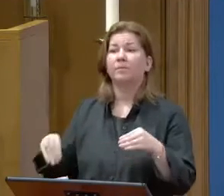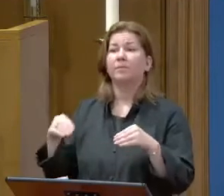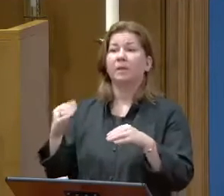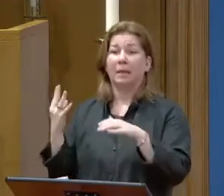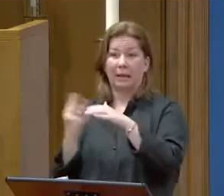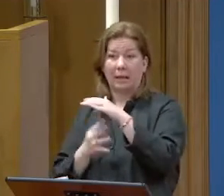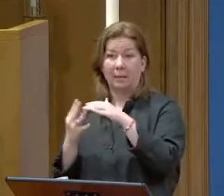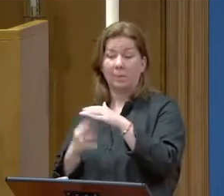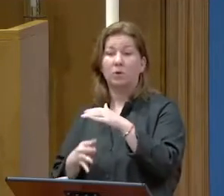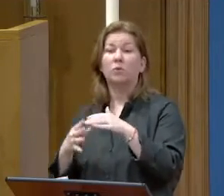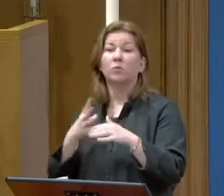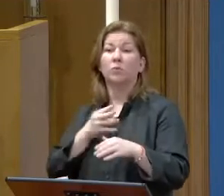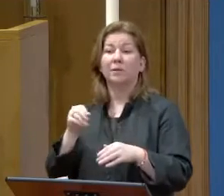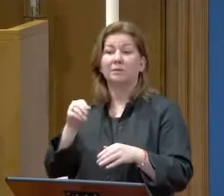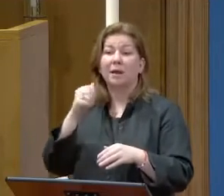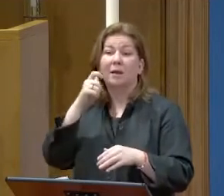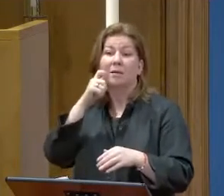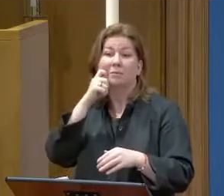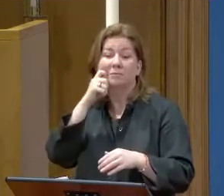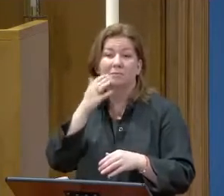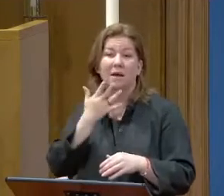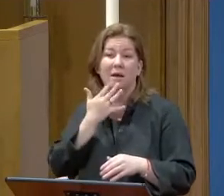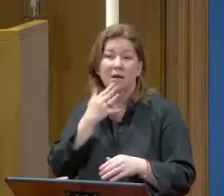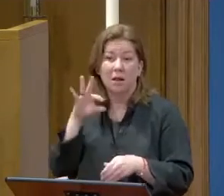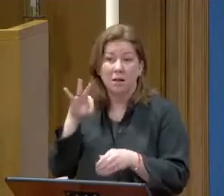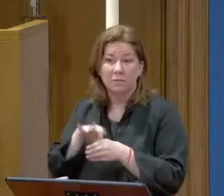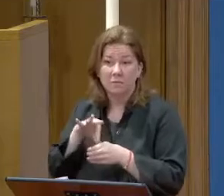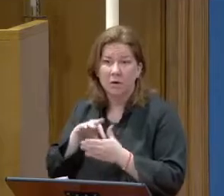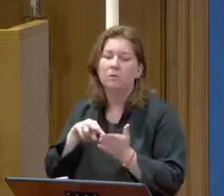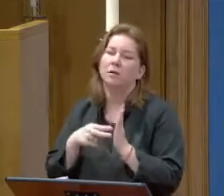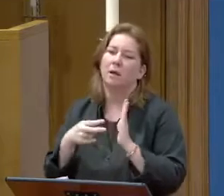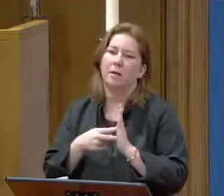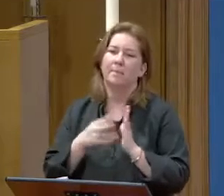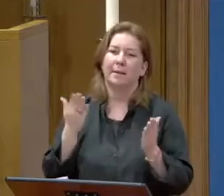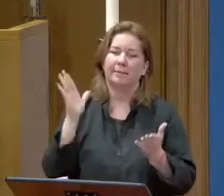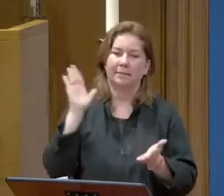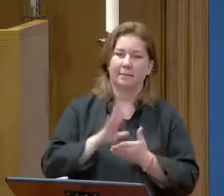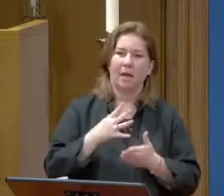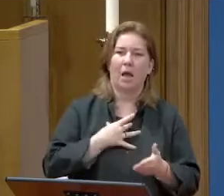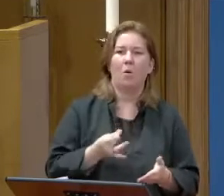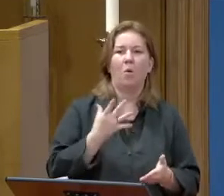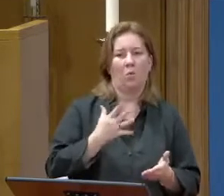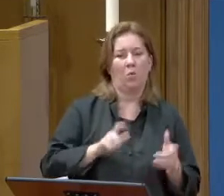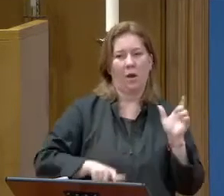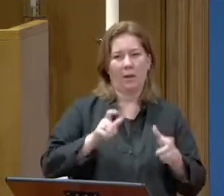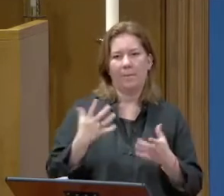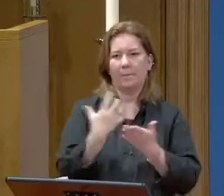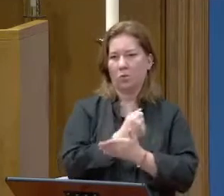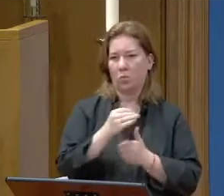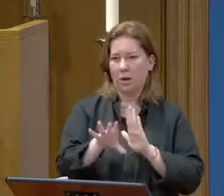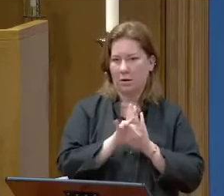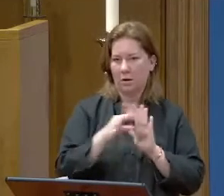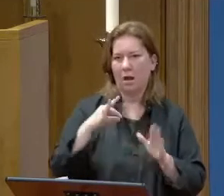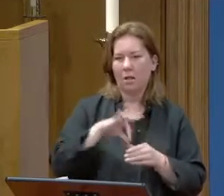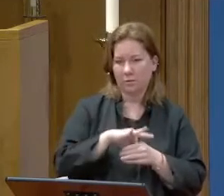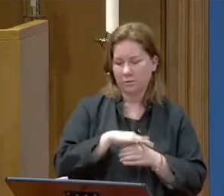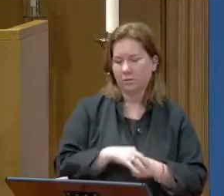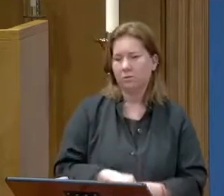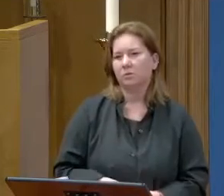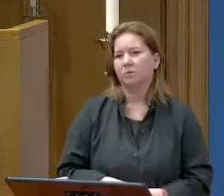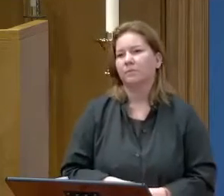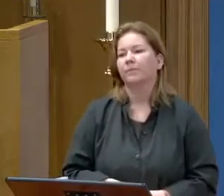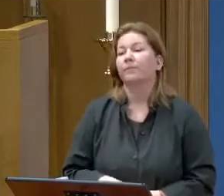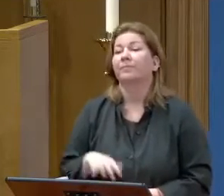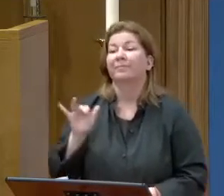of color vote, fewer white people win elections. With our civic life so poisoned by prejudice, distrust, and